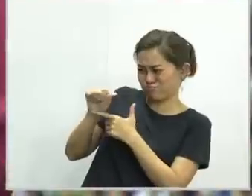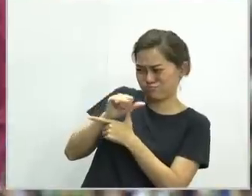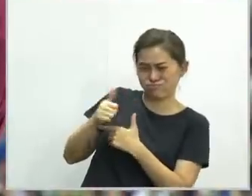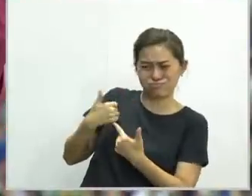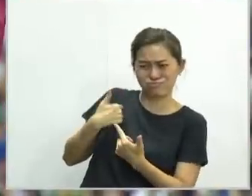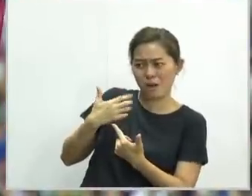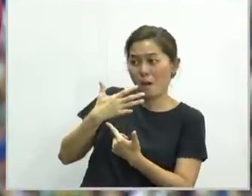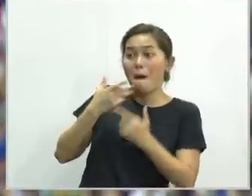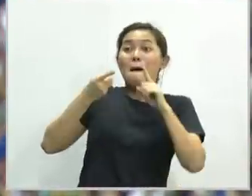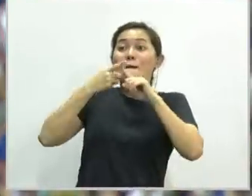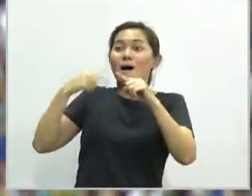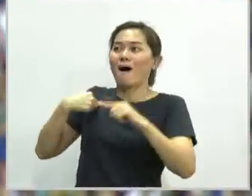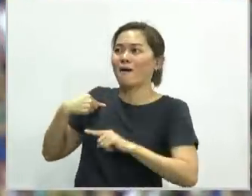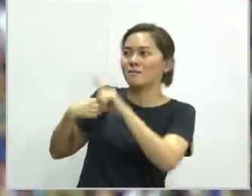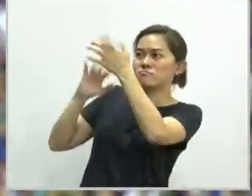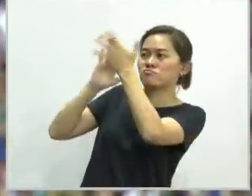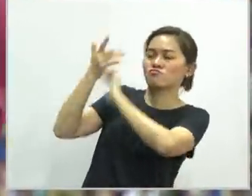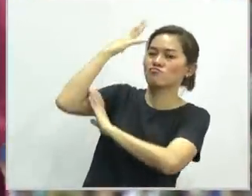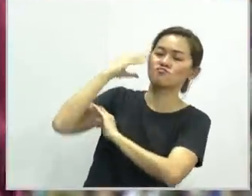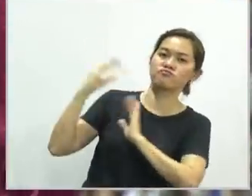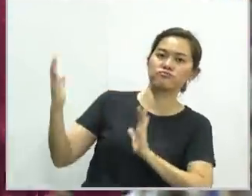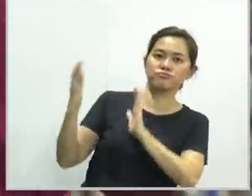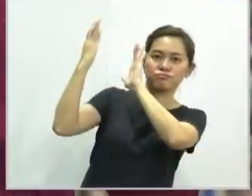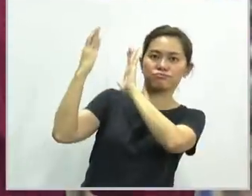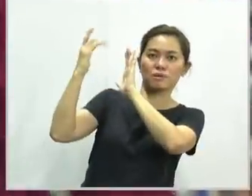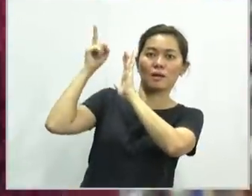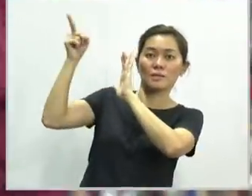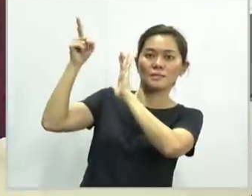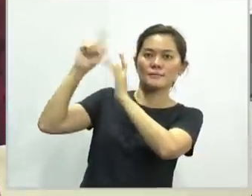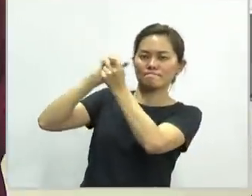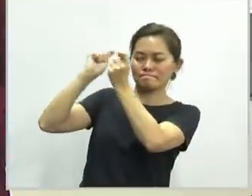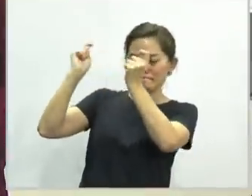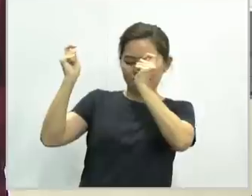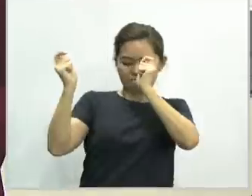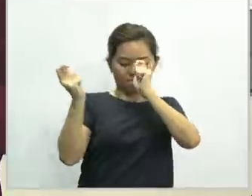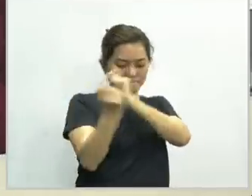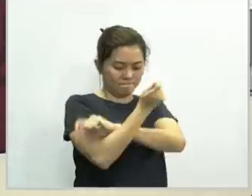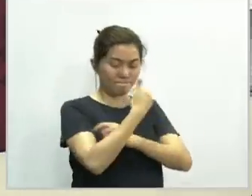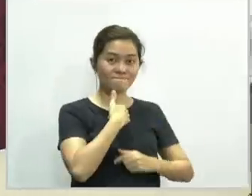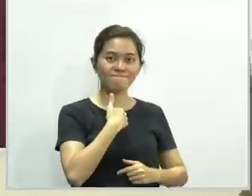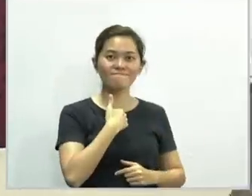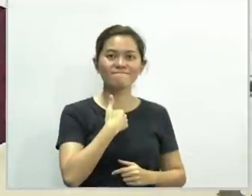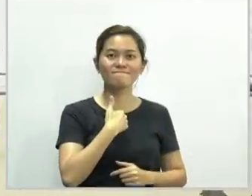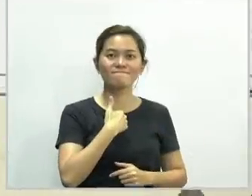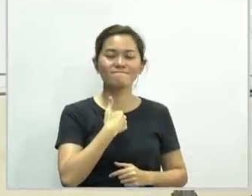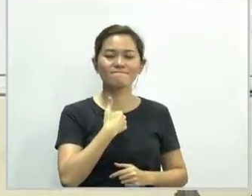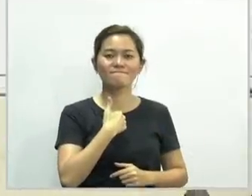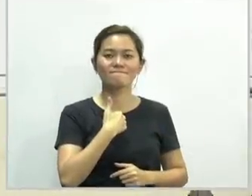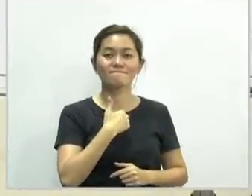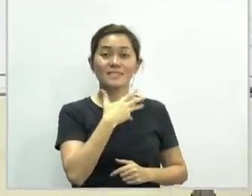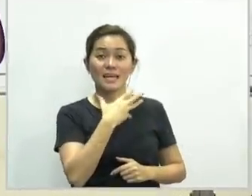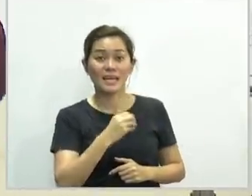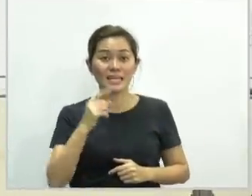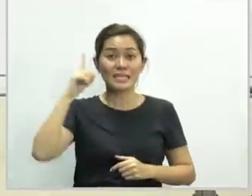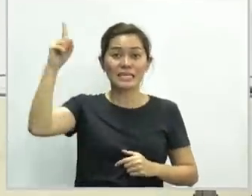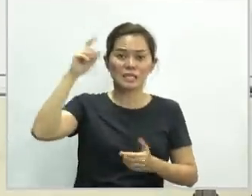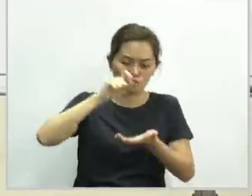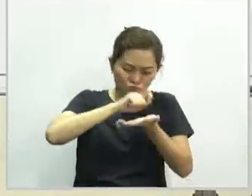I encountered Jesus, and he transformed my life. And he wrote